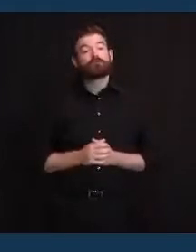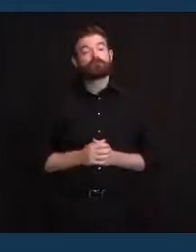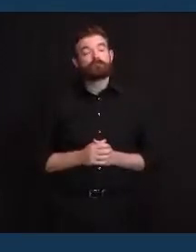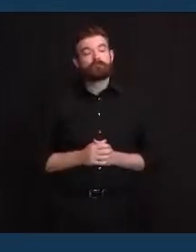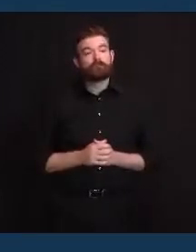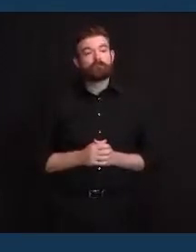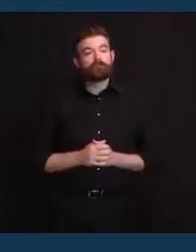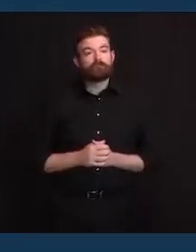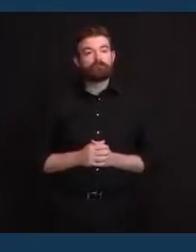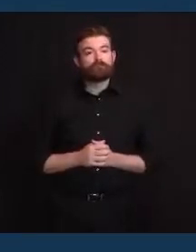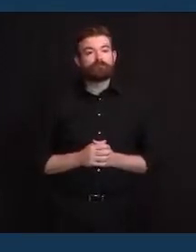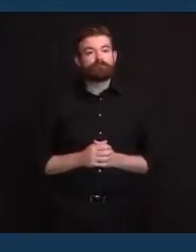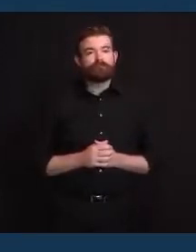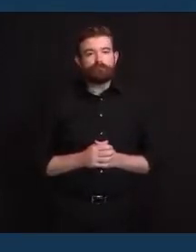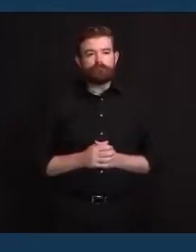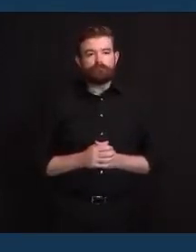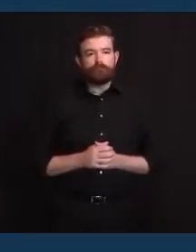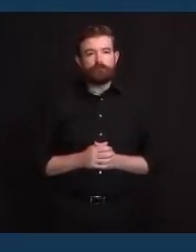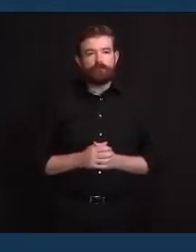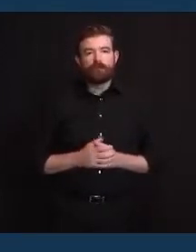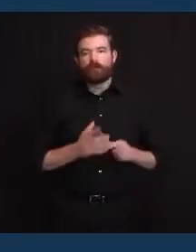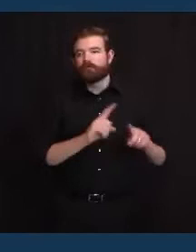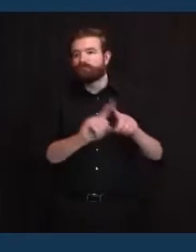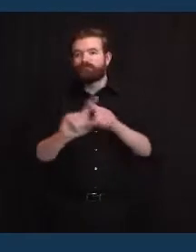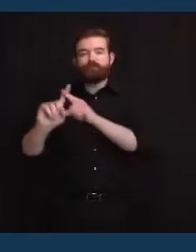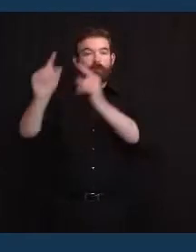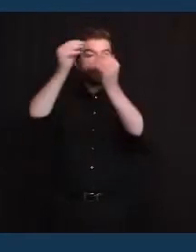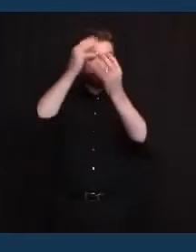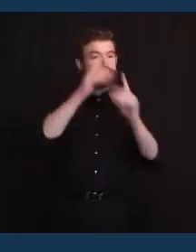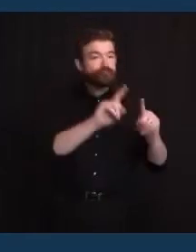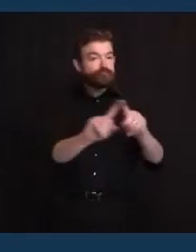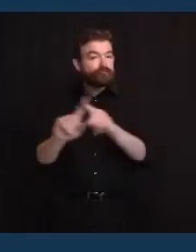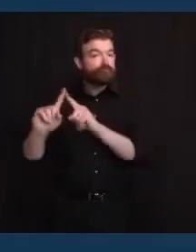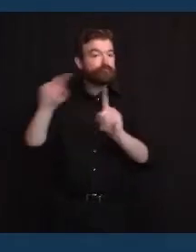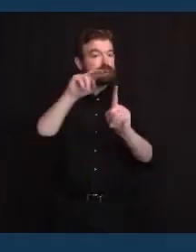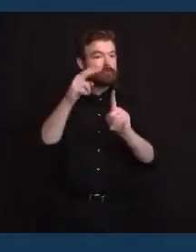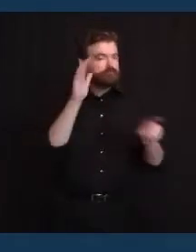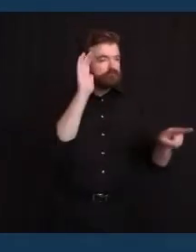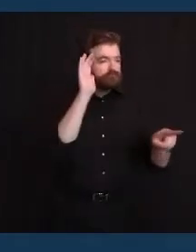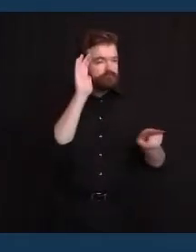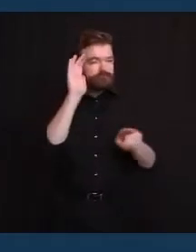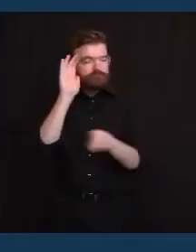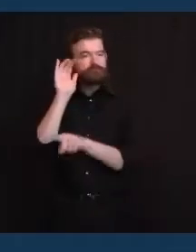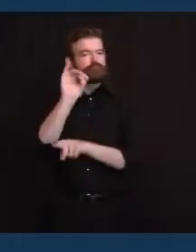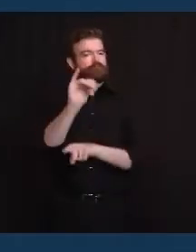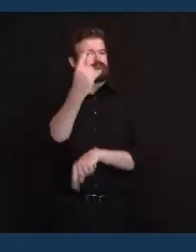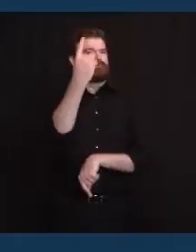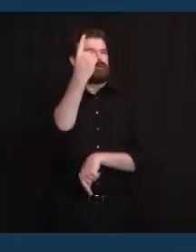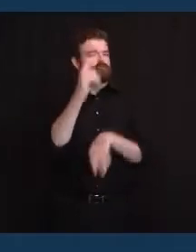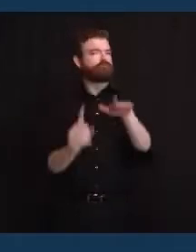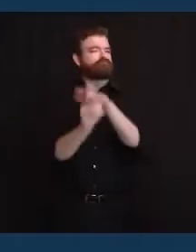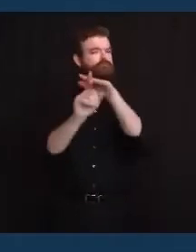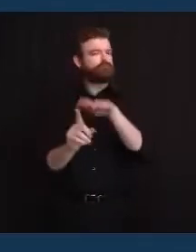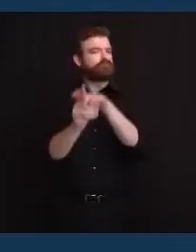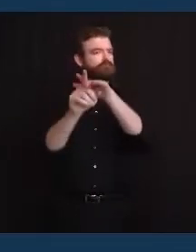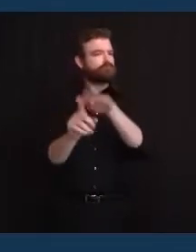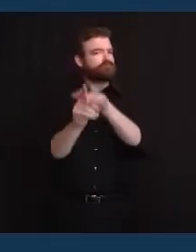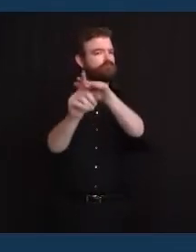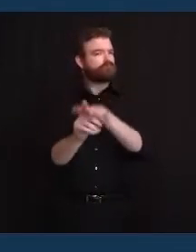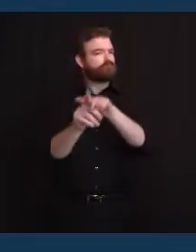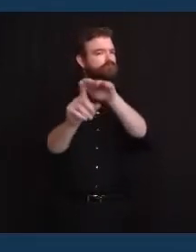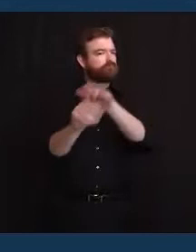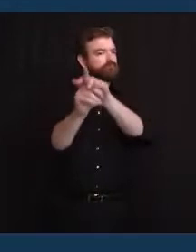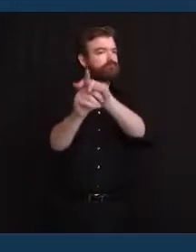open for in-person instruction and operations in some capacity, with the health of students, their families,